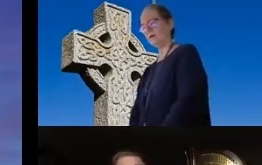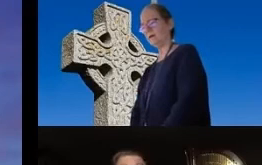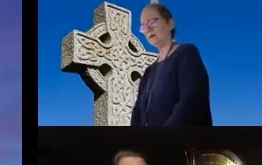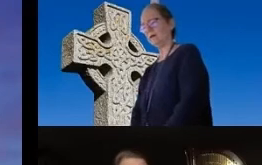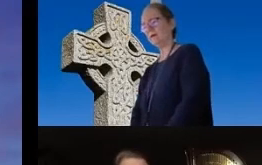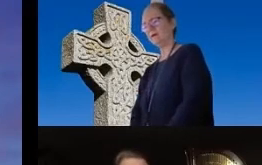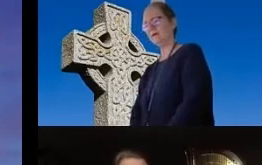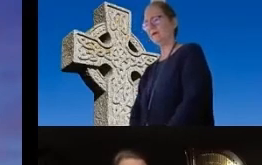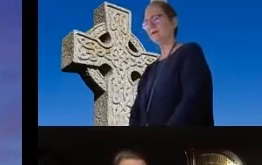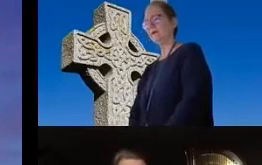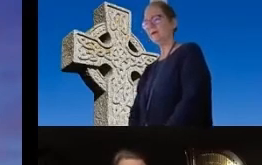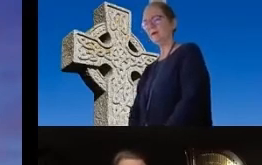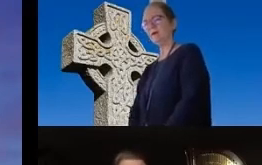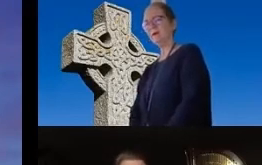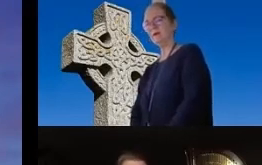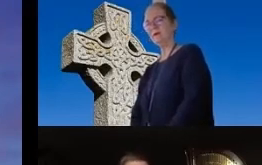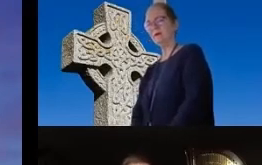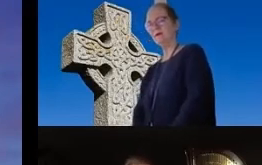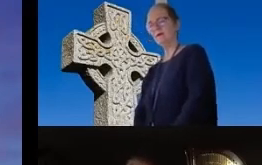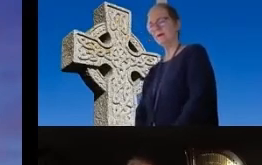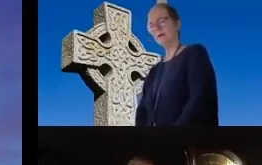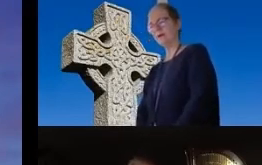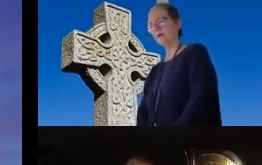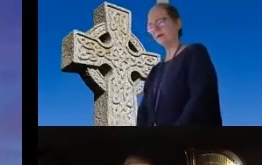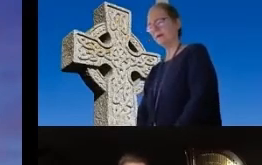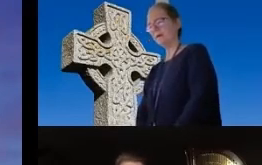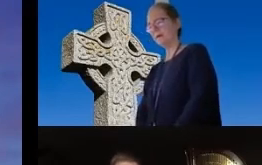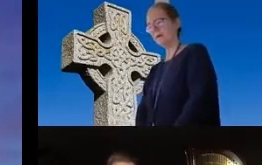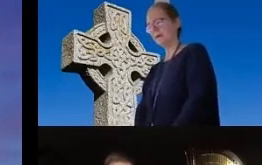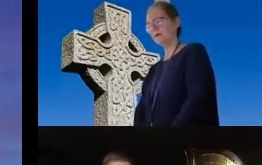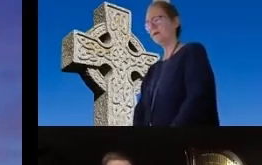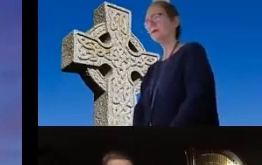Emigrant. Eilirach. Pilgrim. Pastelach.